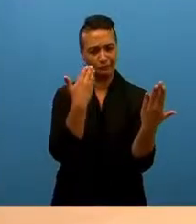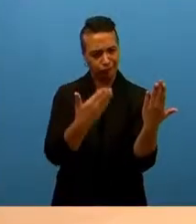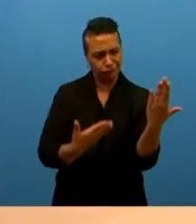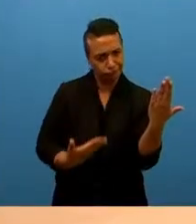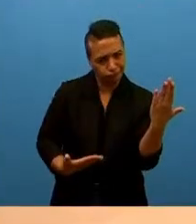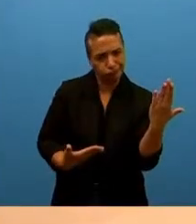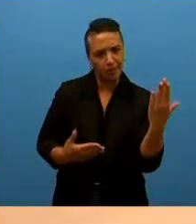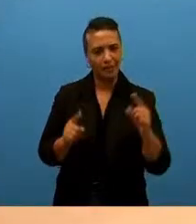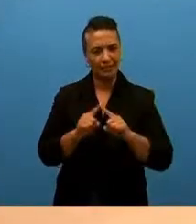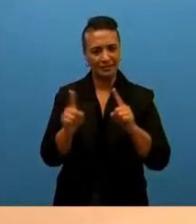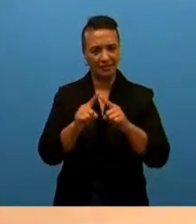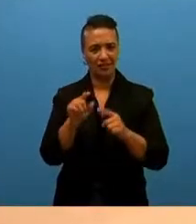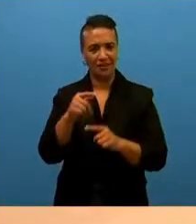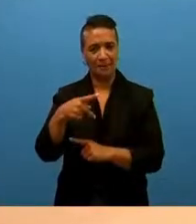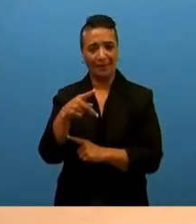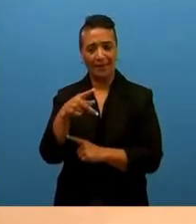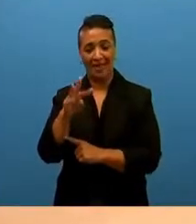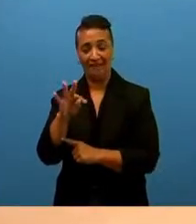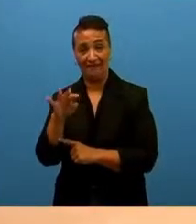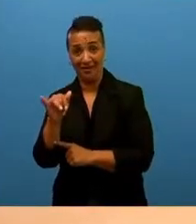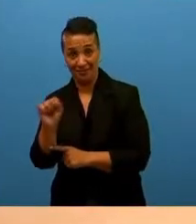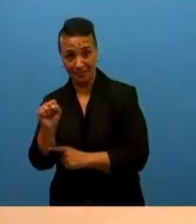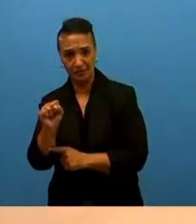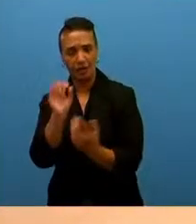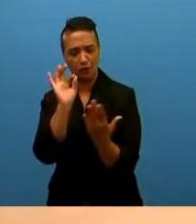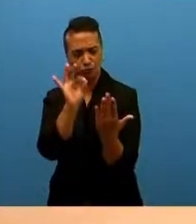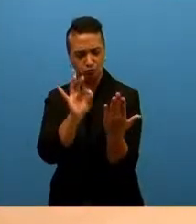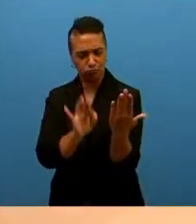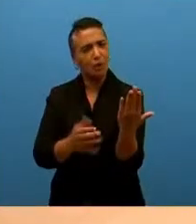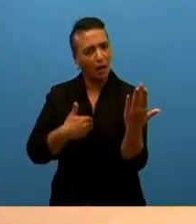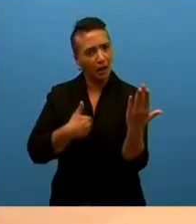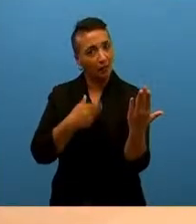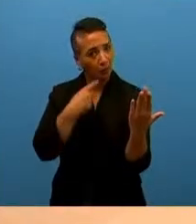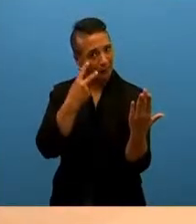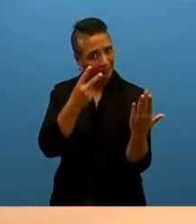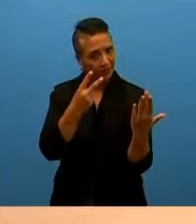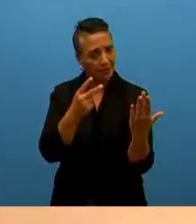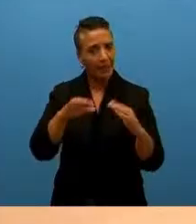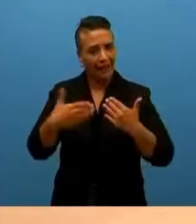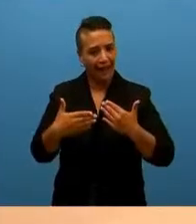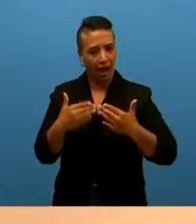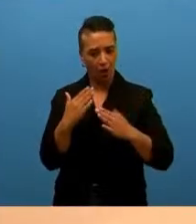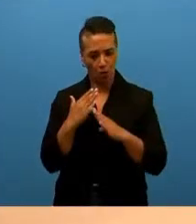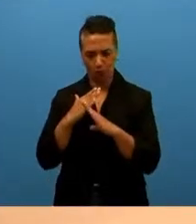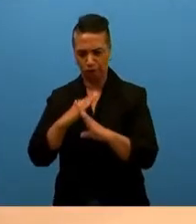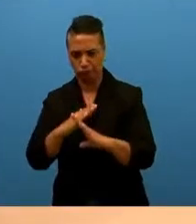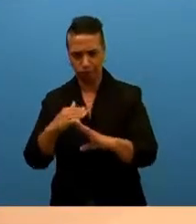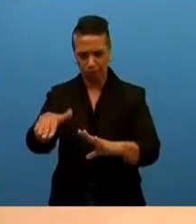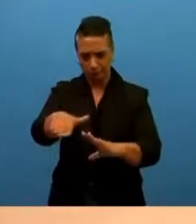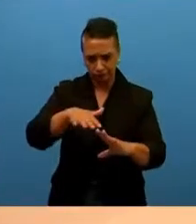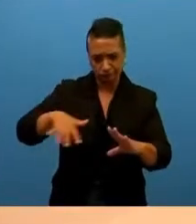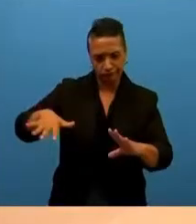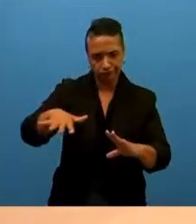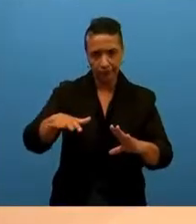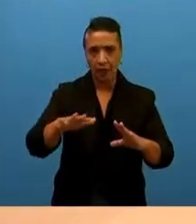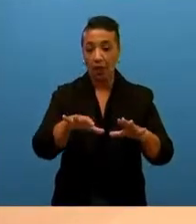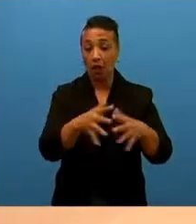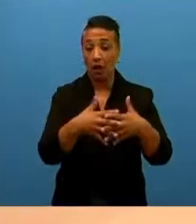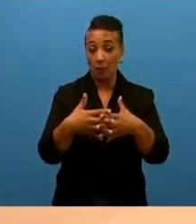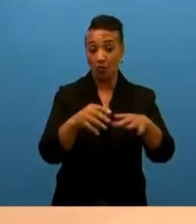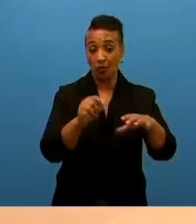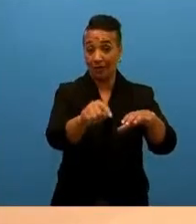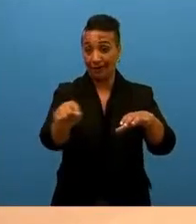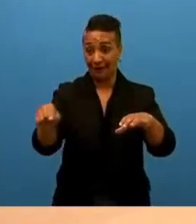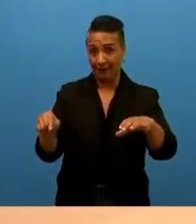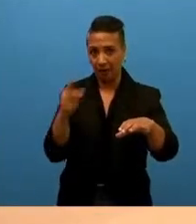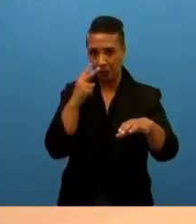present, however, a clear causal relationship between the detection of PFAS in areas surrounding US facilities and the